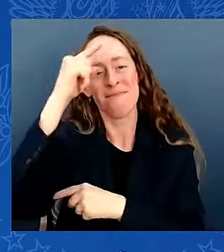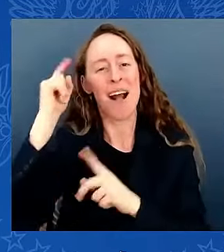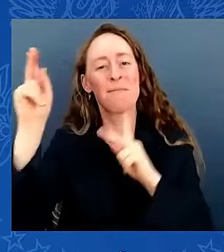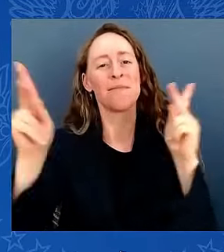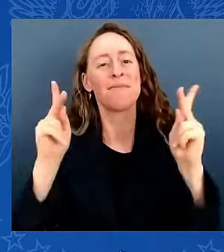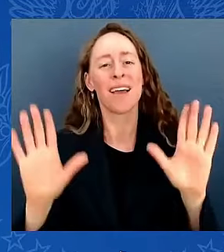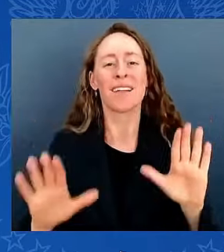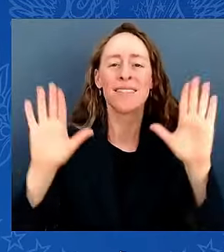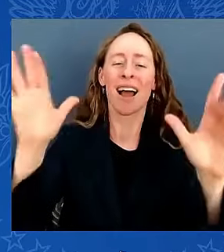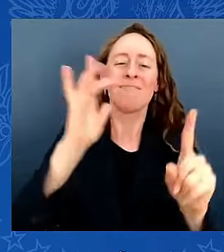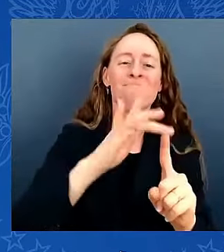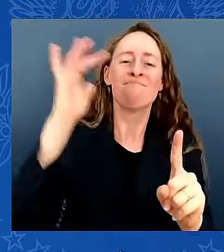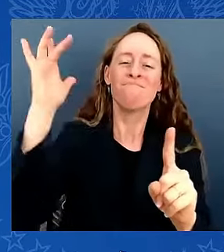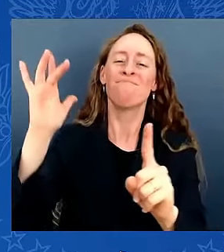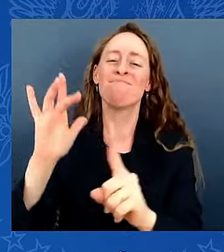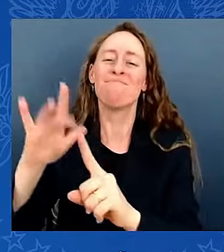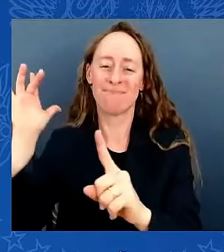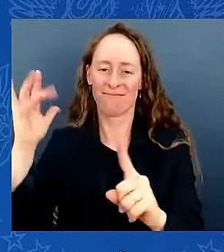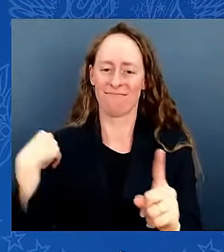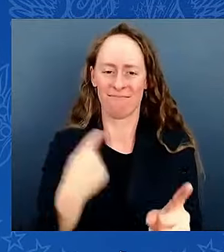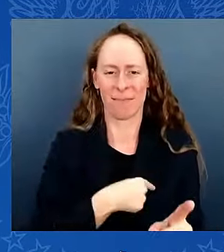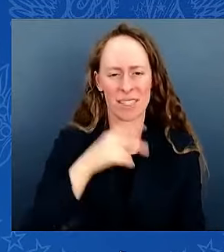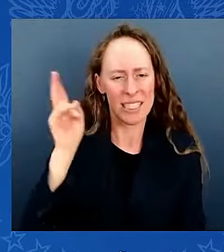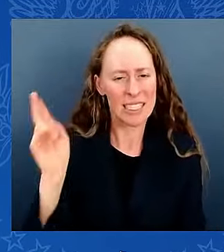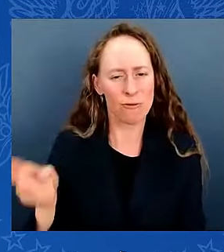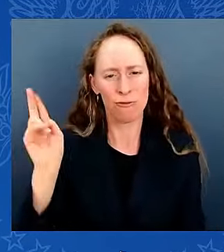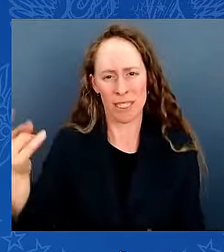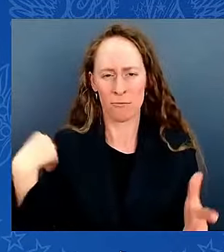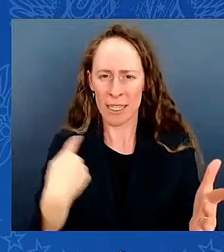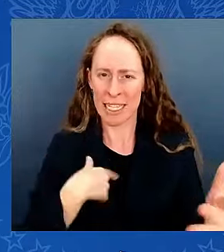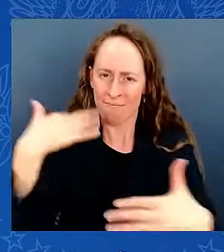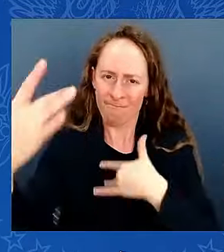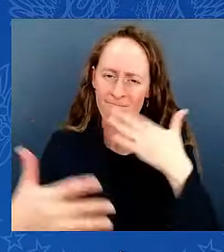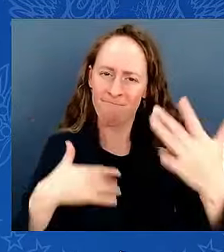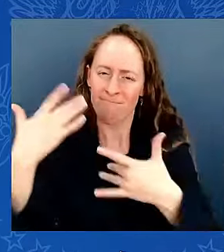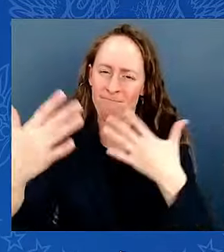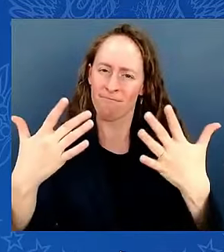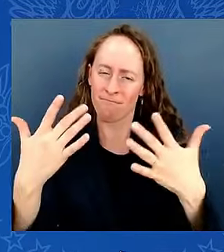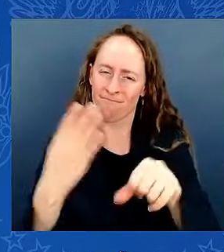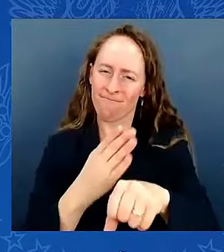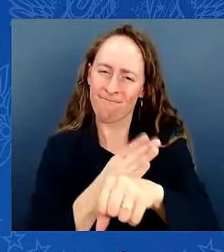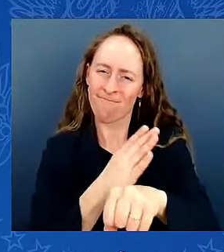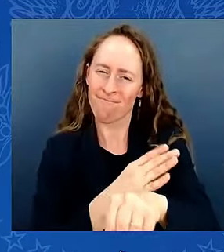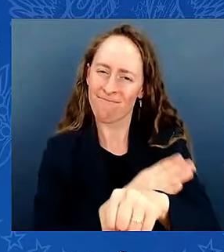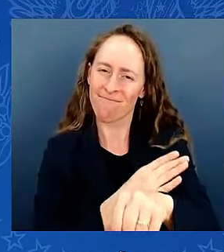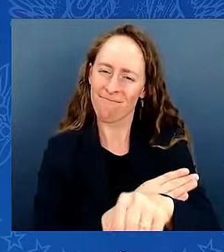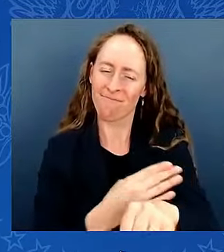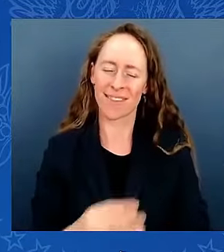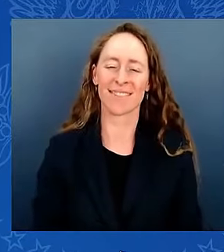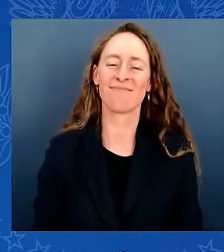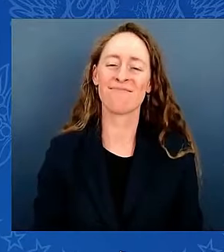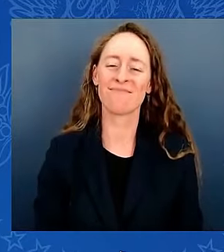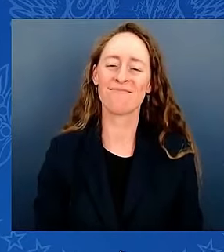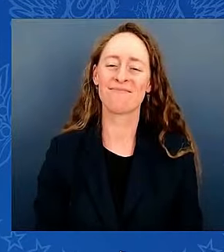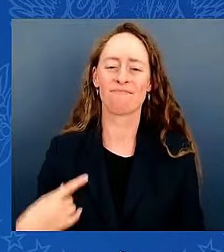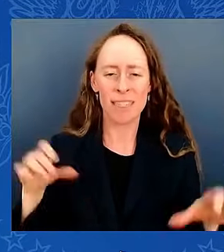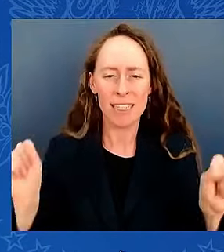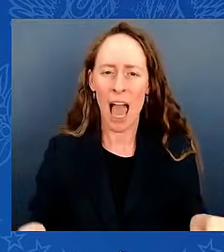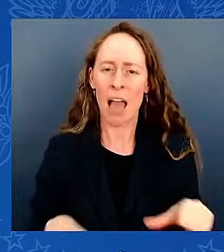hands. The power to drive positive change is in our